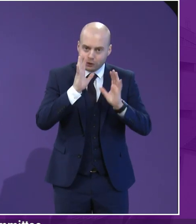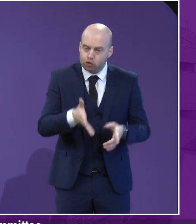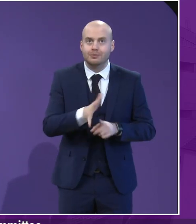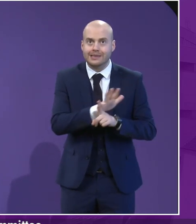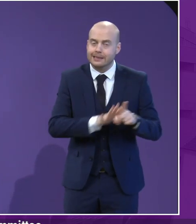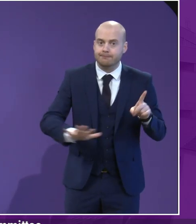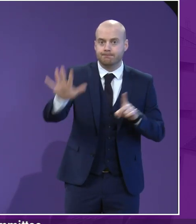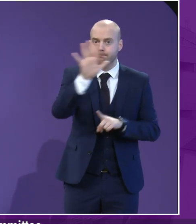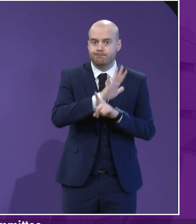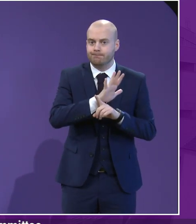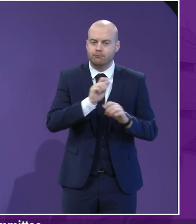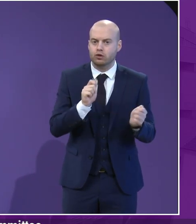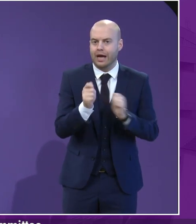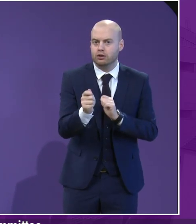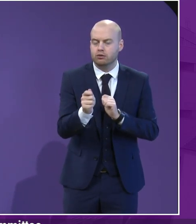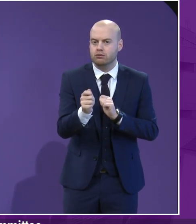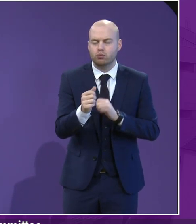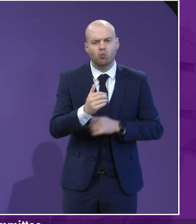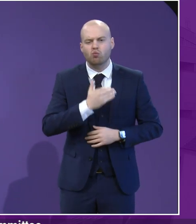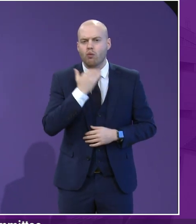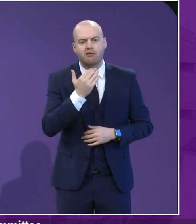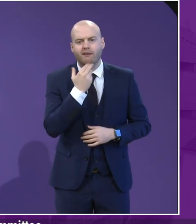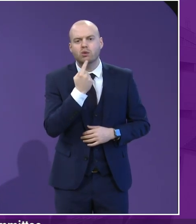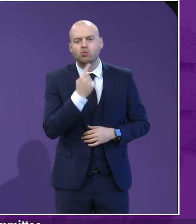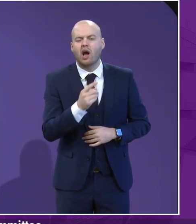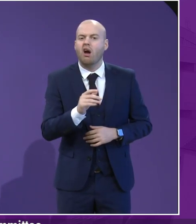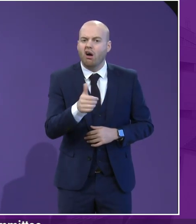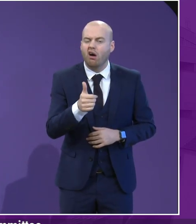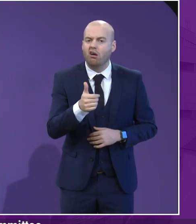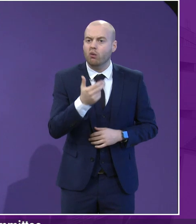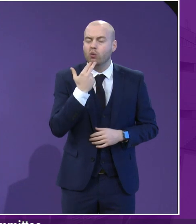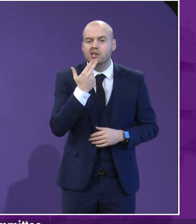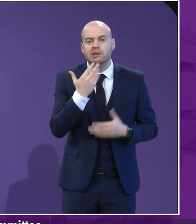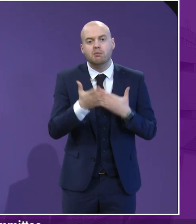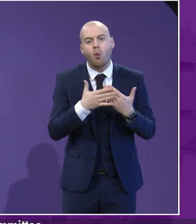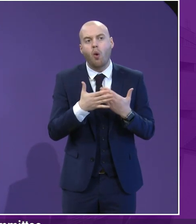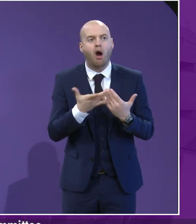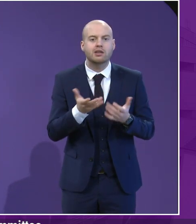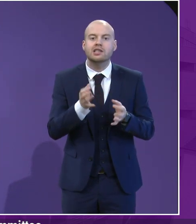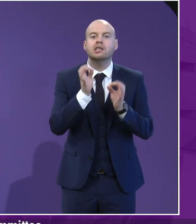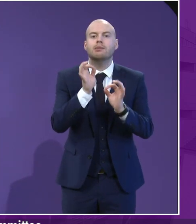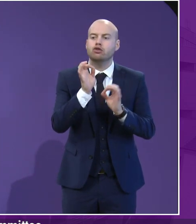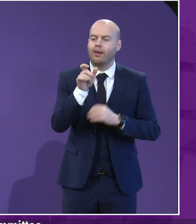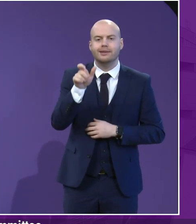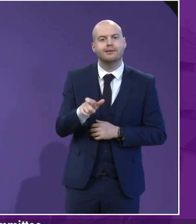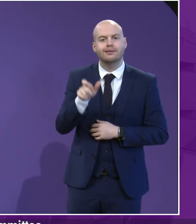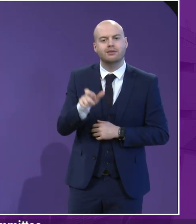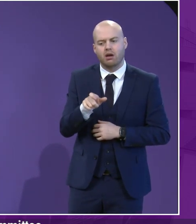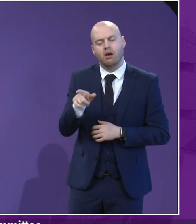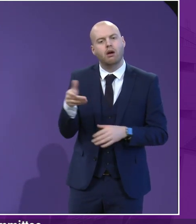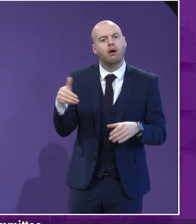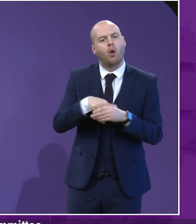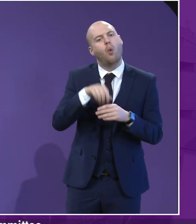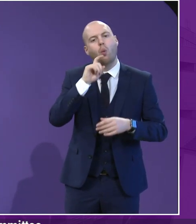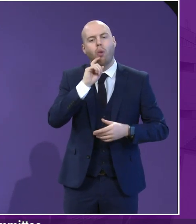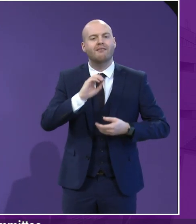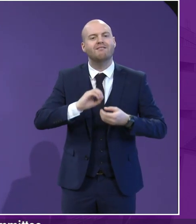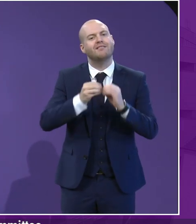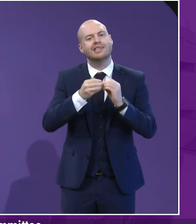time to make this an institution-wide kind of approach. But I reinforce what Mark's saying,